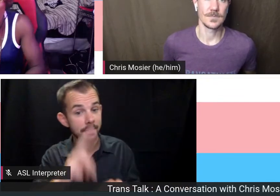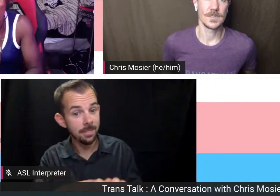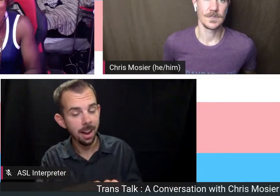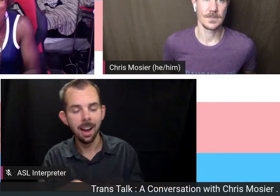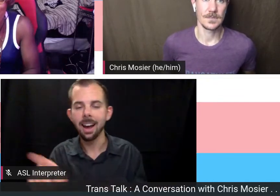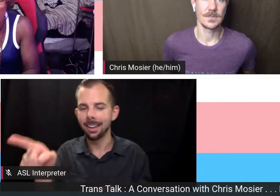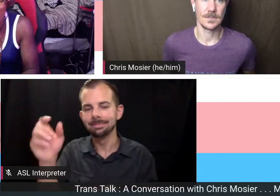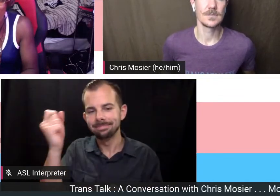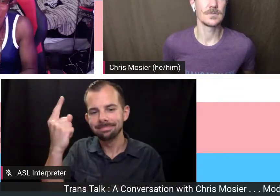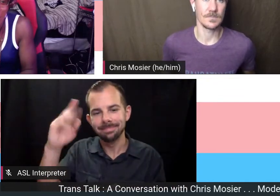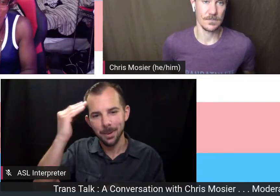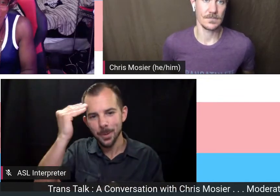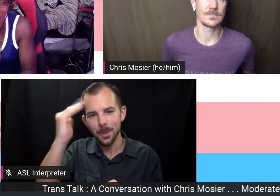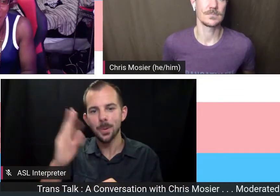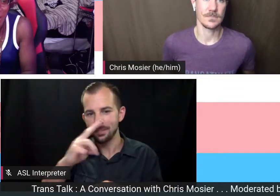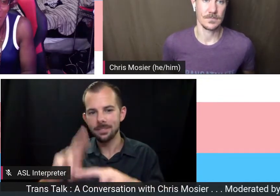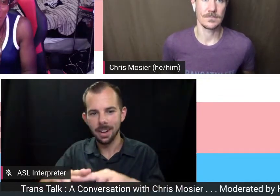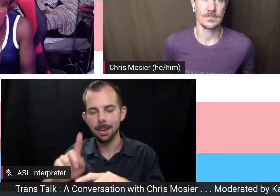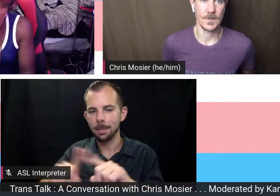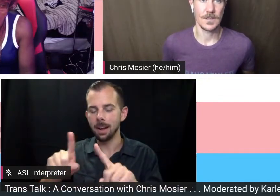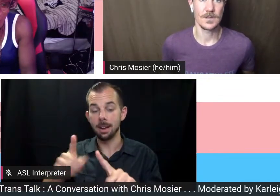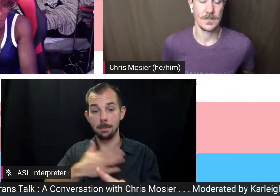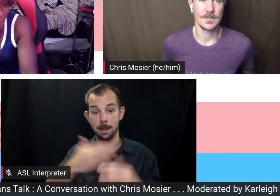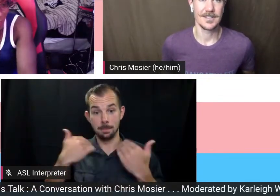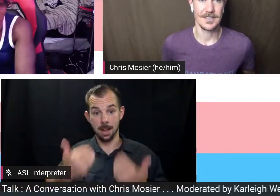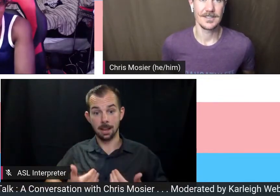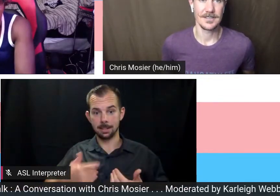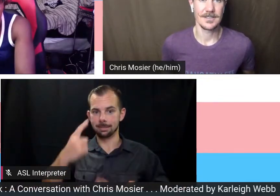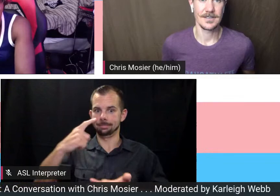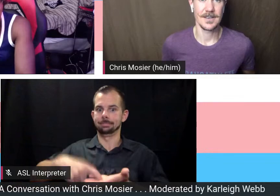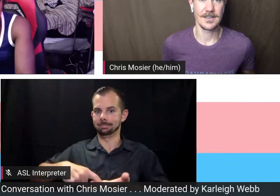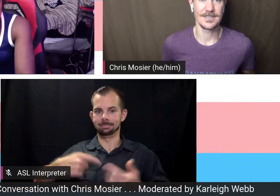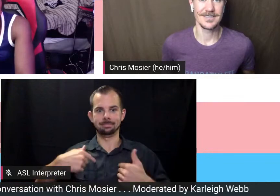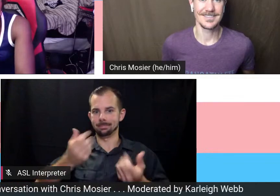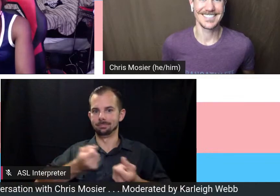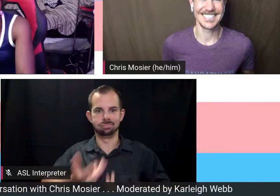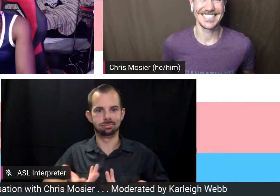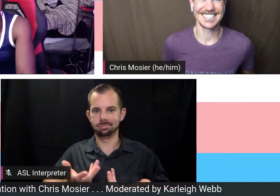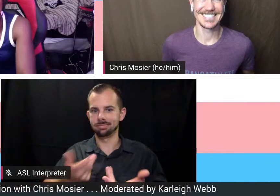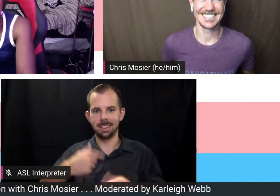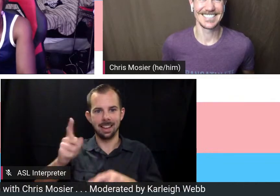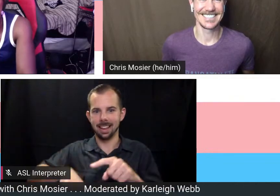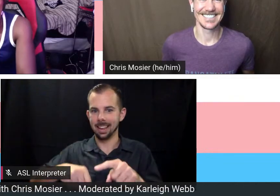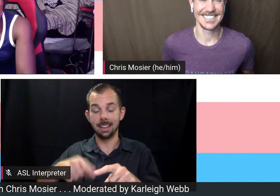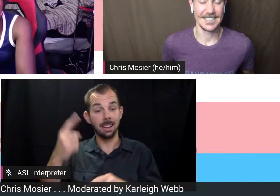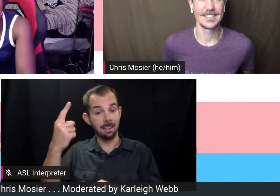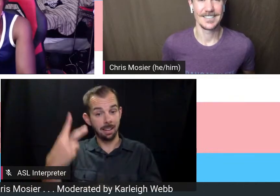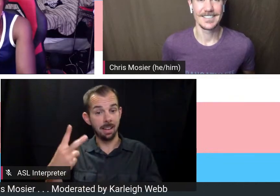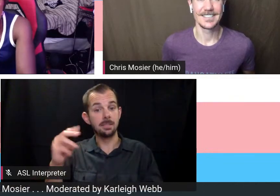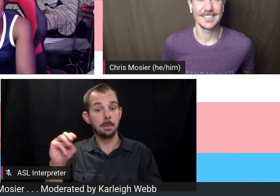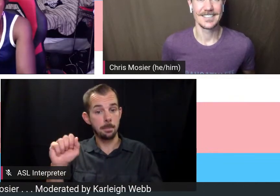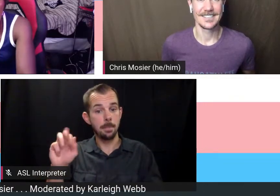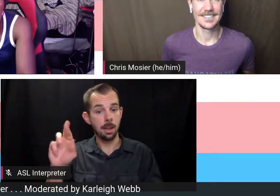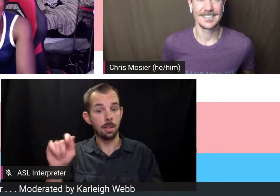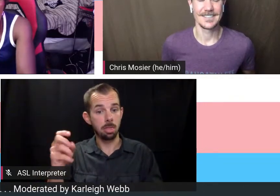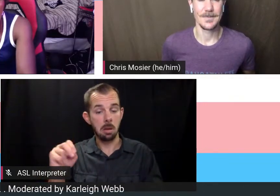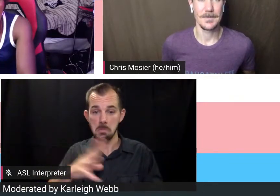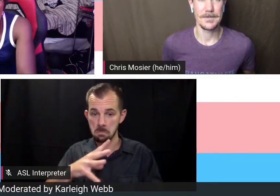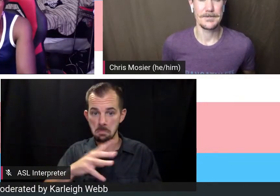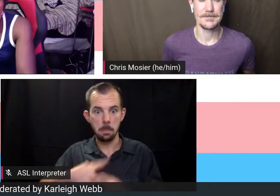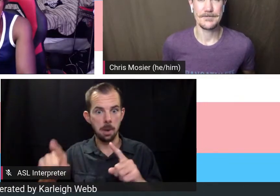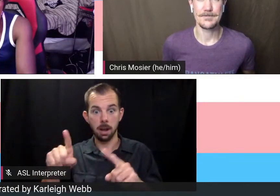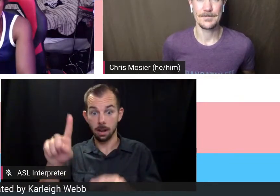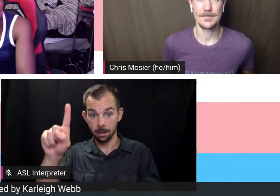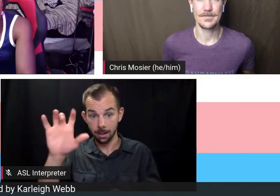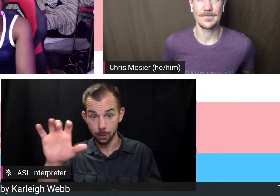good half marathon. I'm just like, no. But for you got there. In many ways, you've gotten there.